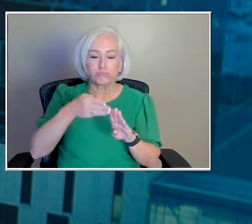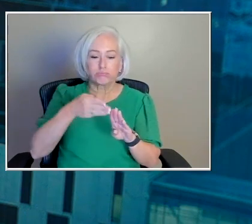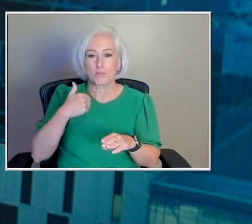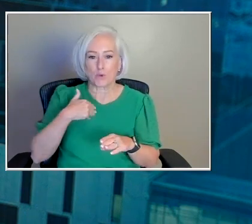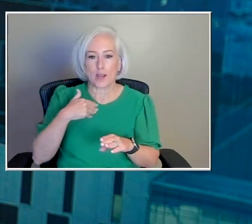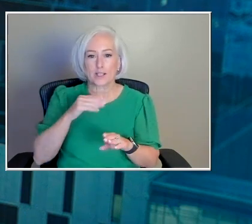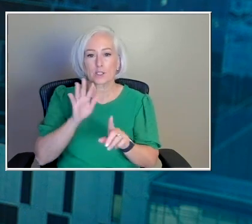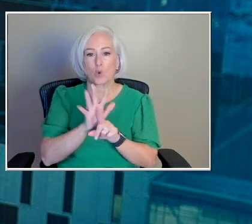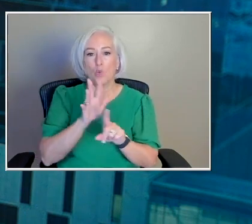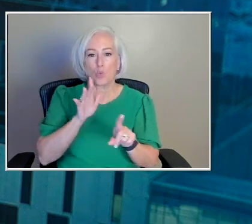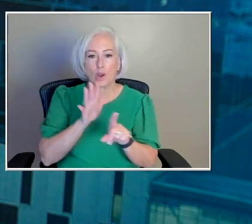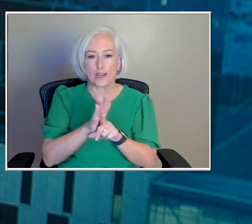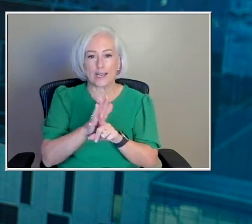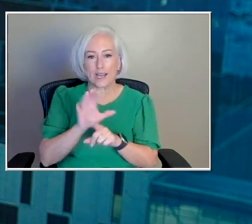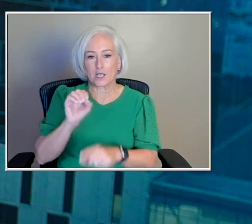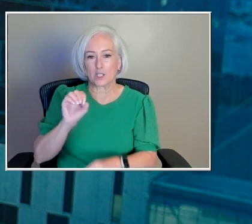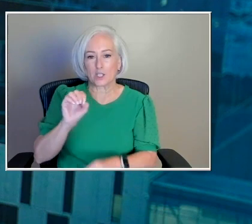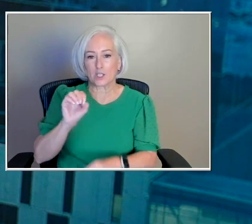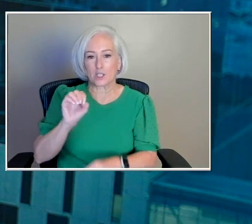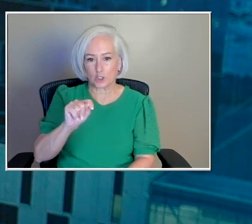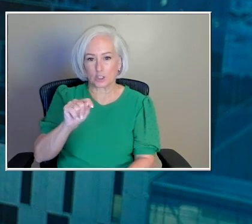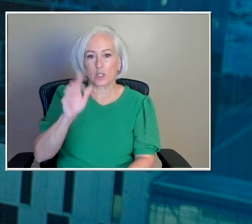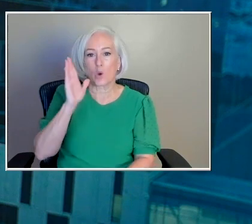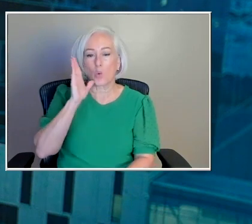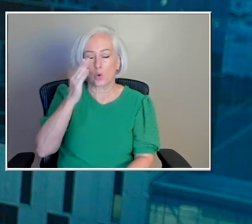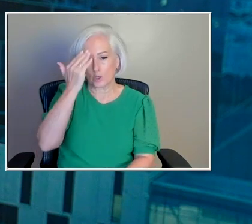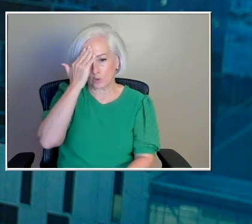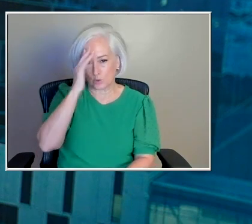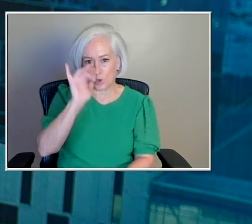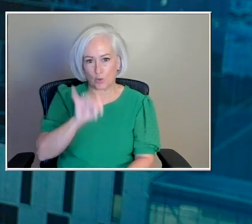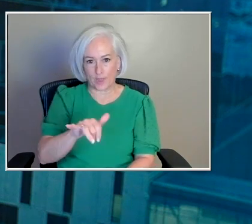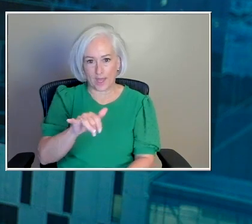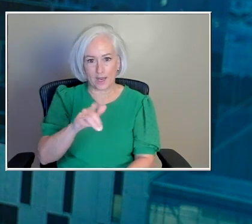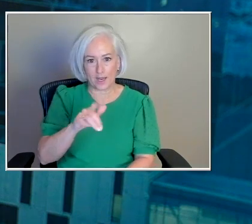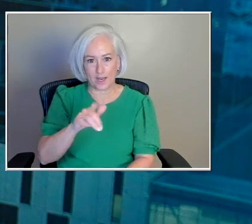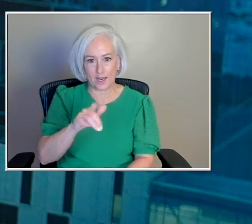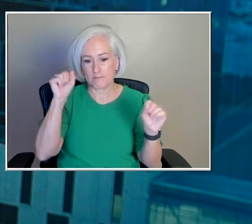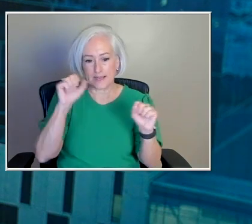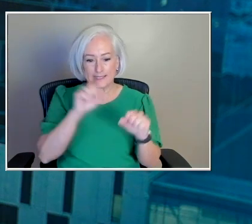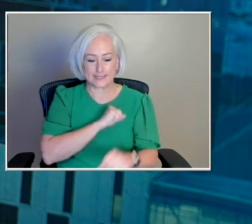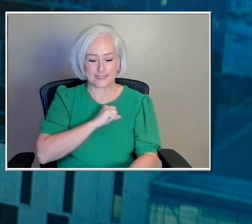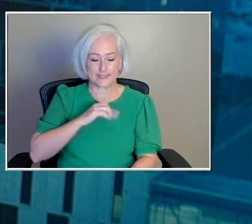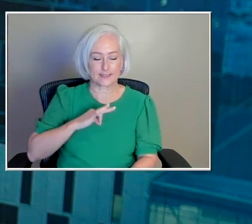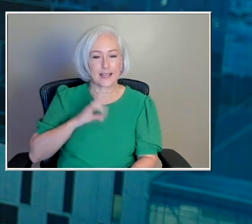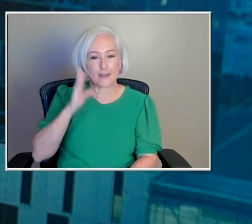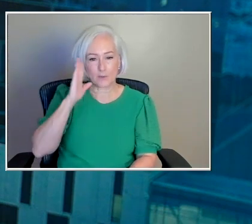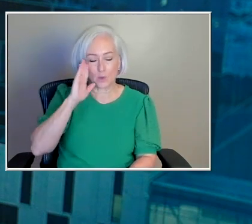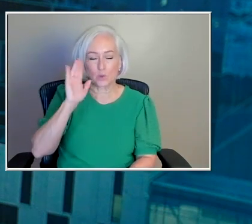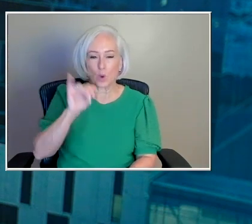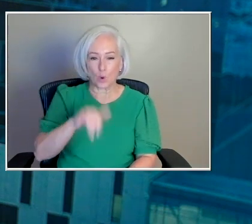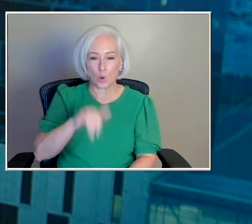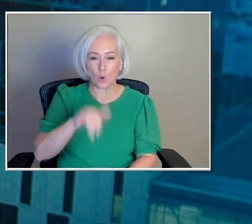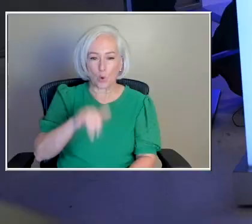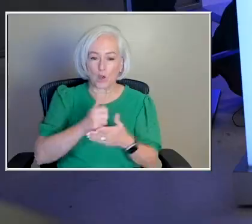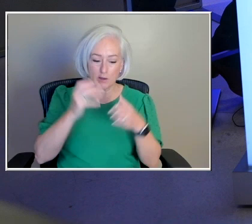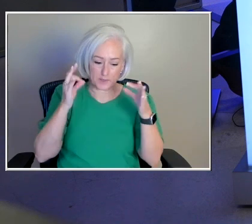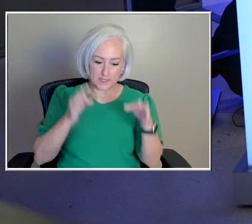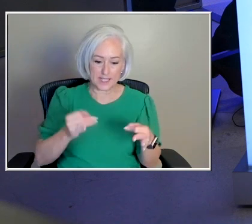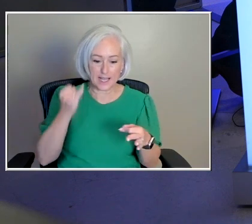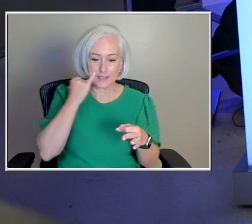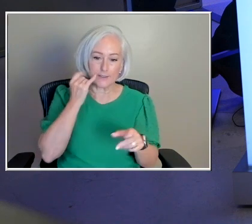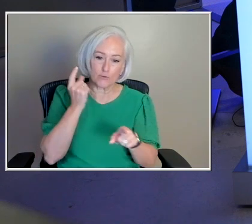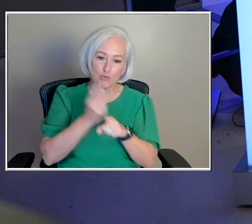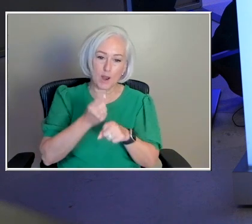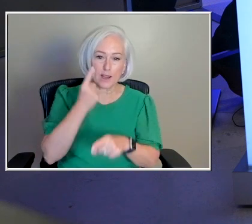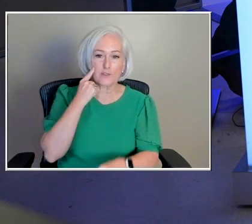know that. We have a phenomenal staff of dedicated breast radiation oncologists here who can help with determining if it's right for you. Well, not every treatment is right